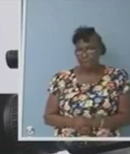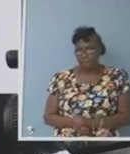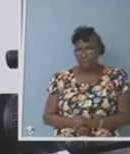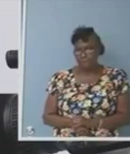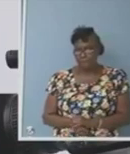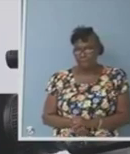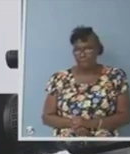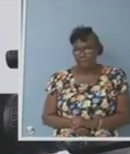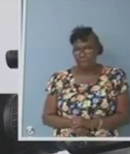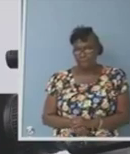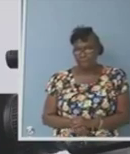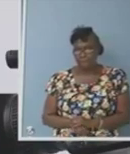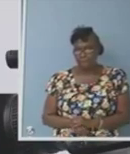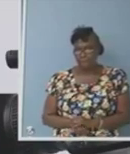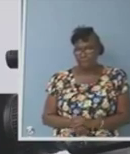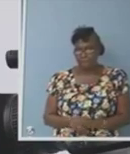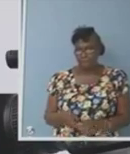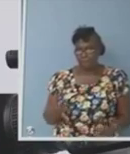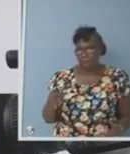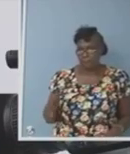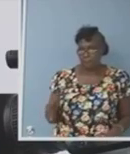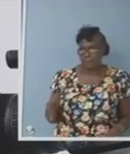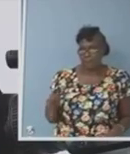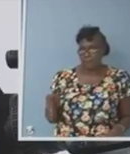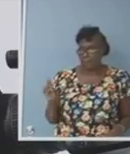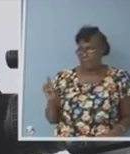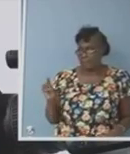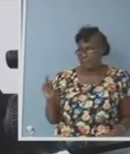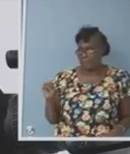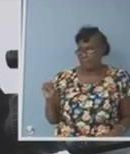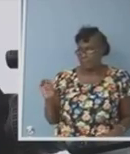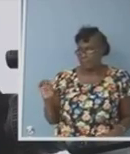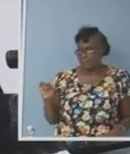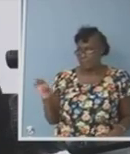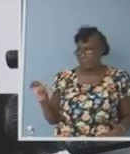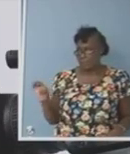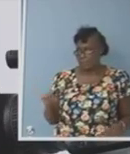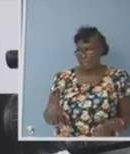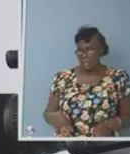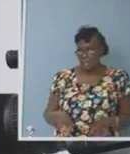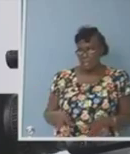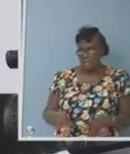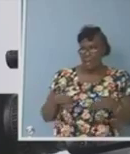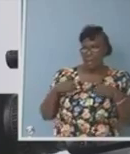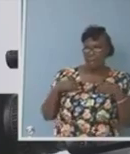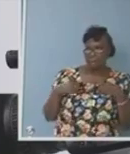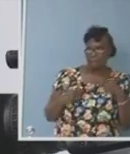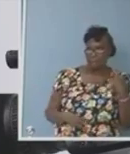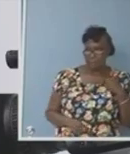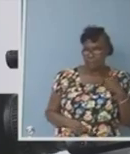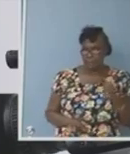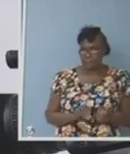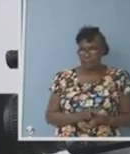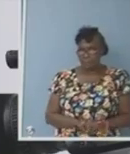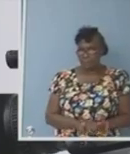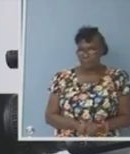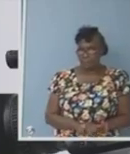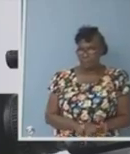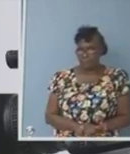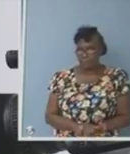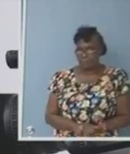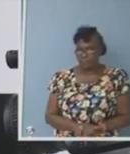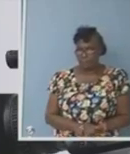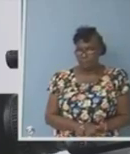Davidson-Celestine, the issue of the pandemic leave in Tobago. Was that discussed in Tobago at the Executive Council level?